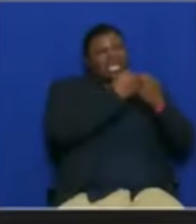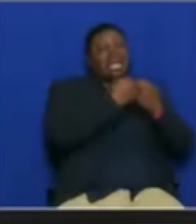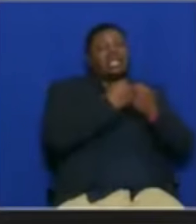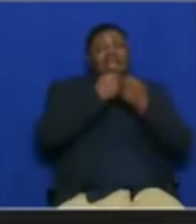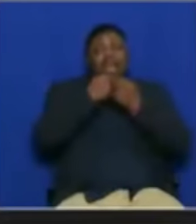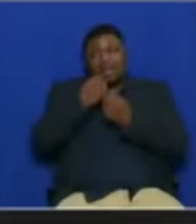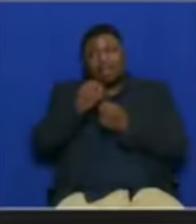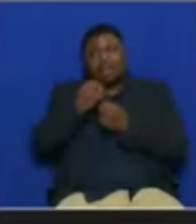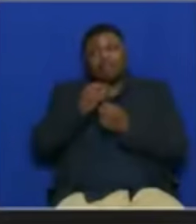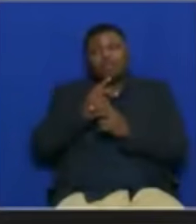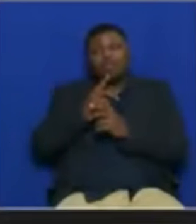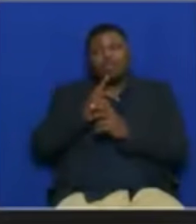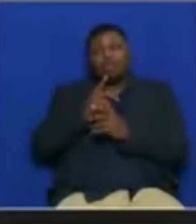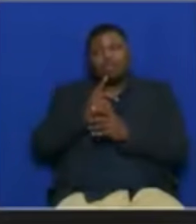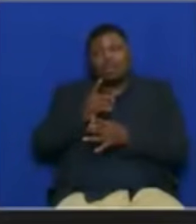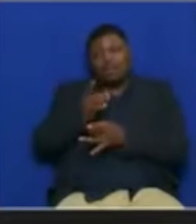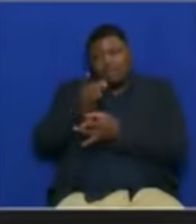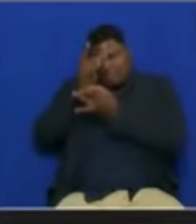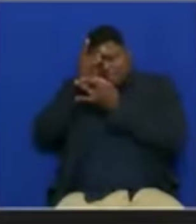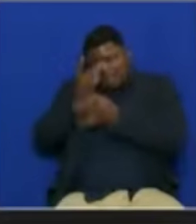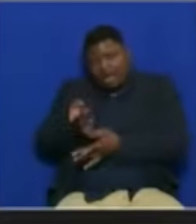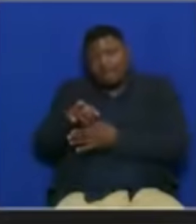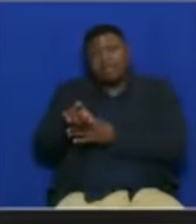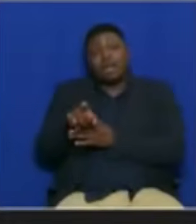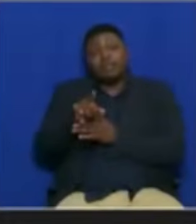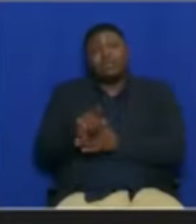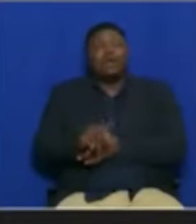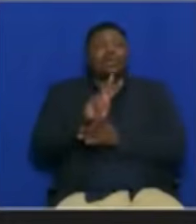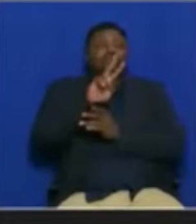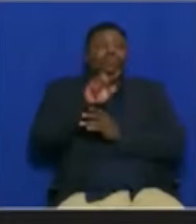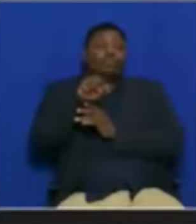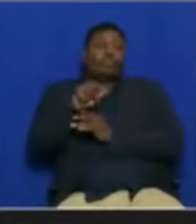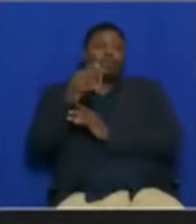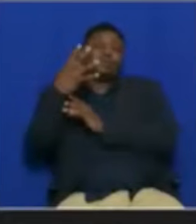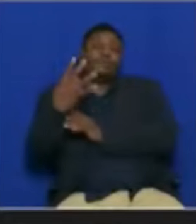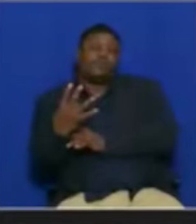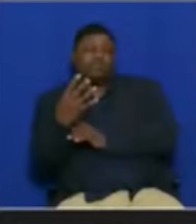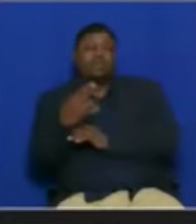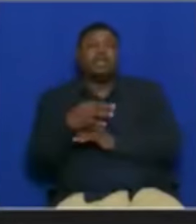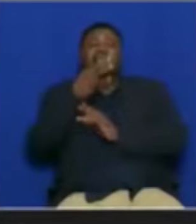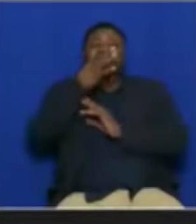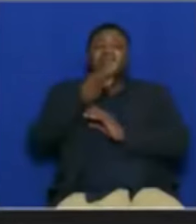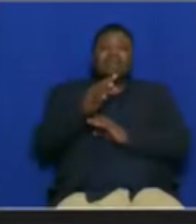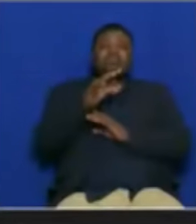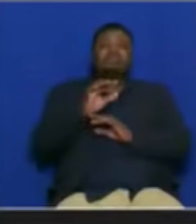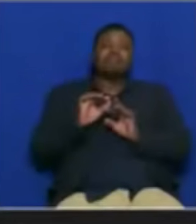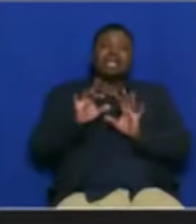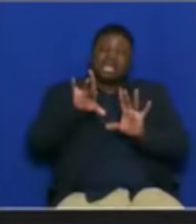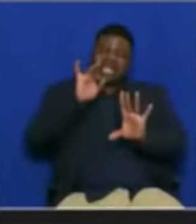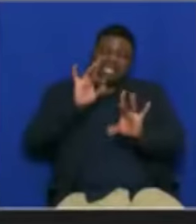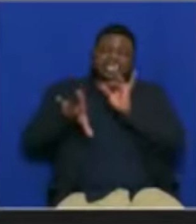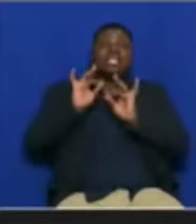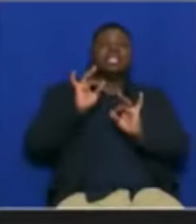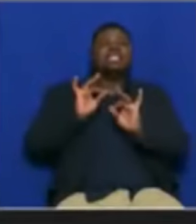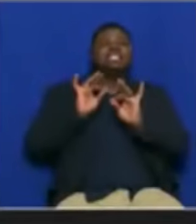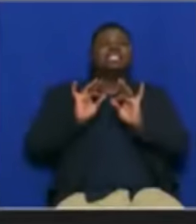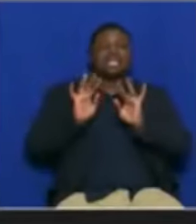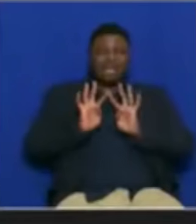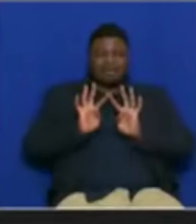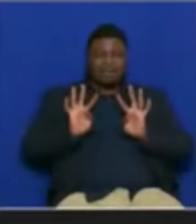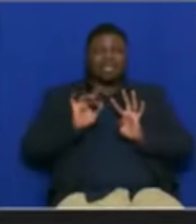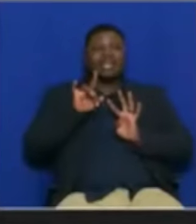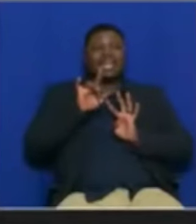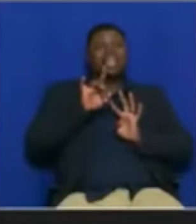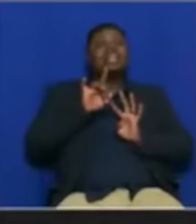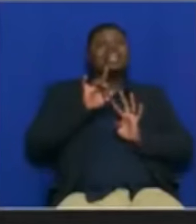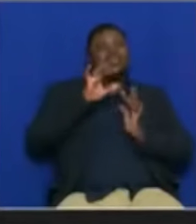12.4, item 4, you state the selection panel was chosen by accused one, and it comprised of